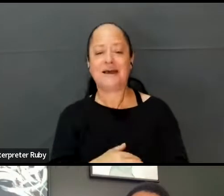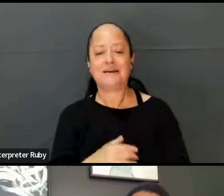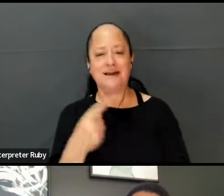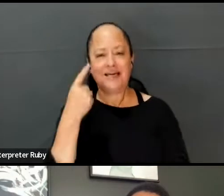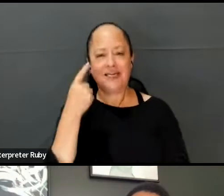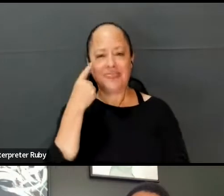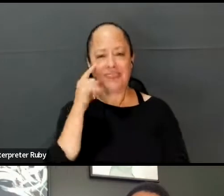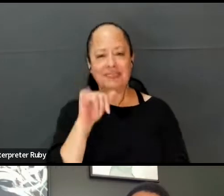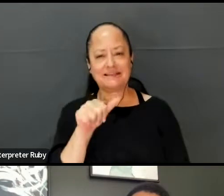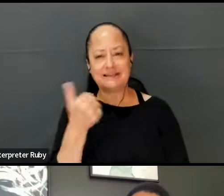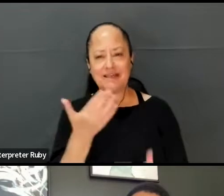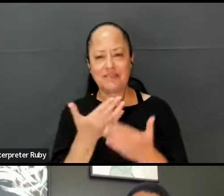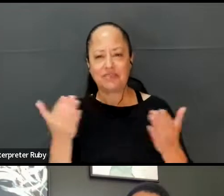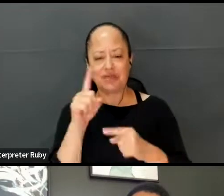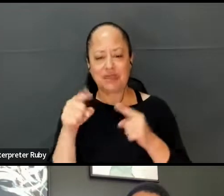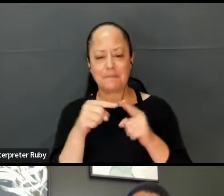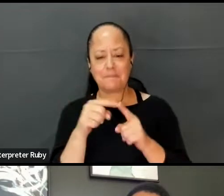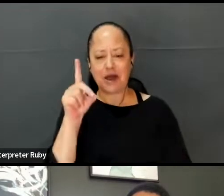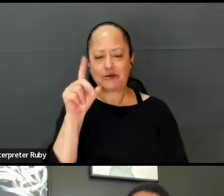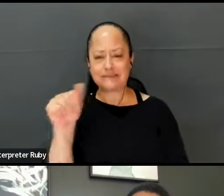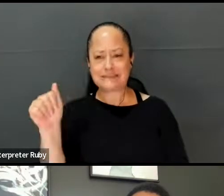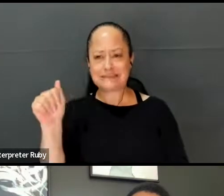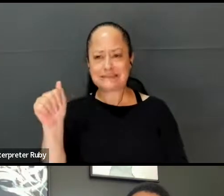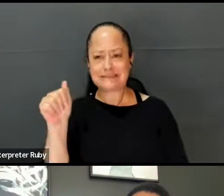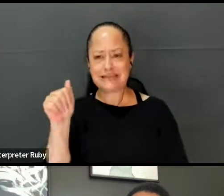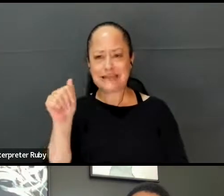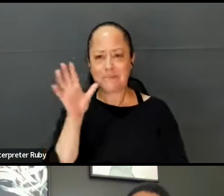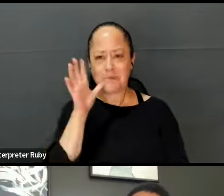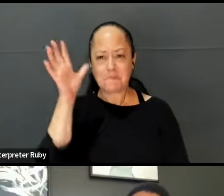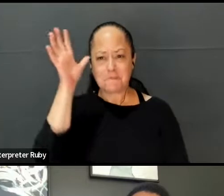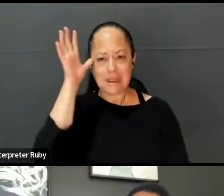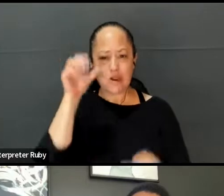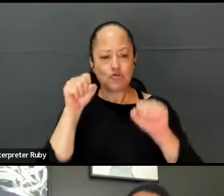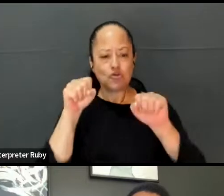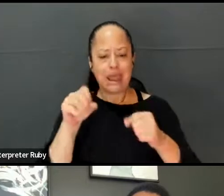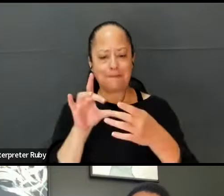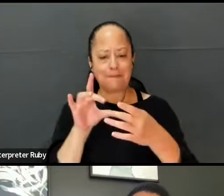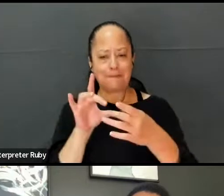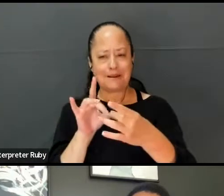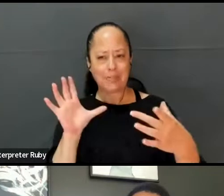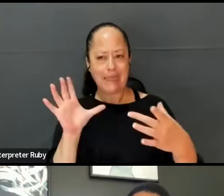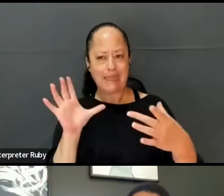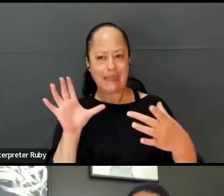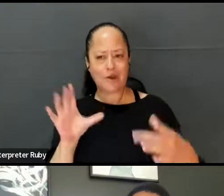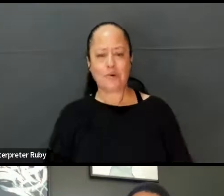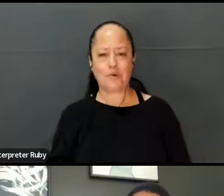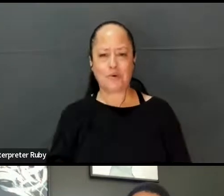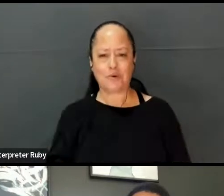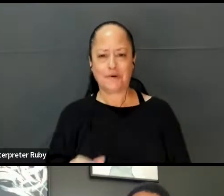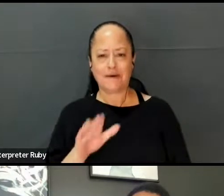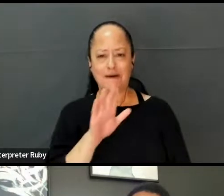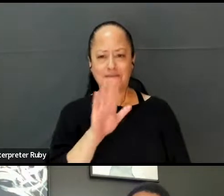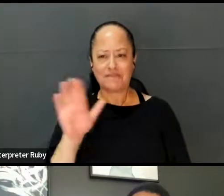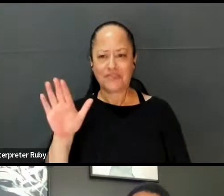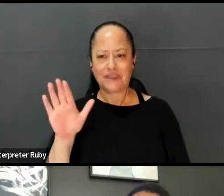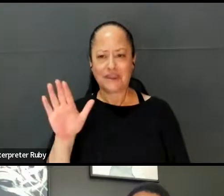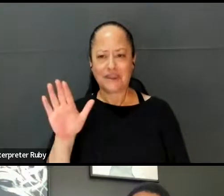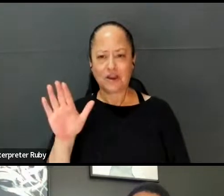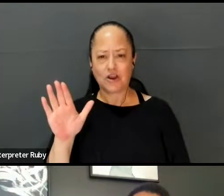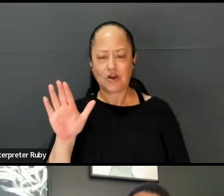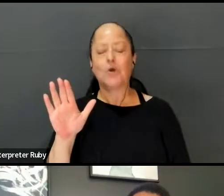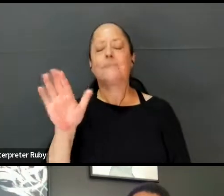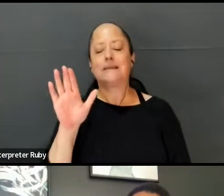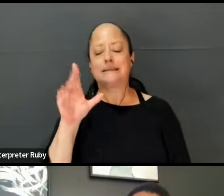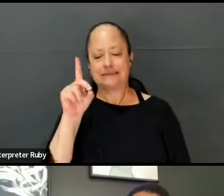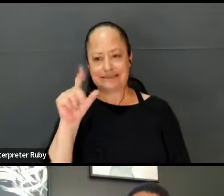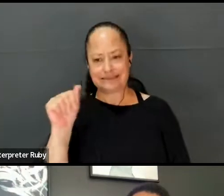that's another thing about disabled parents, is being able to let go of their, disabled